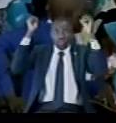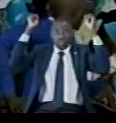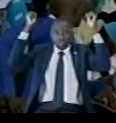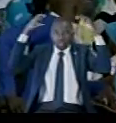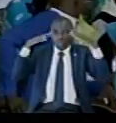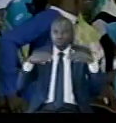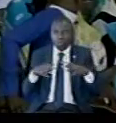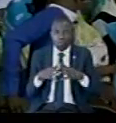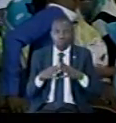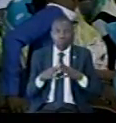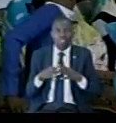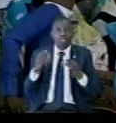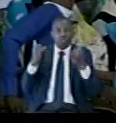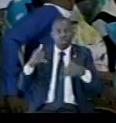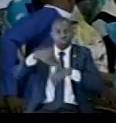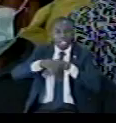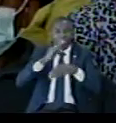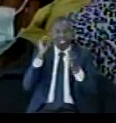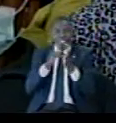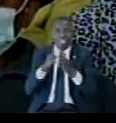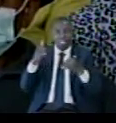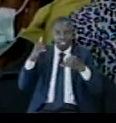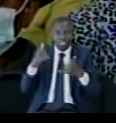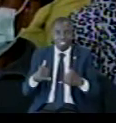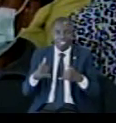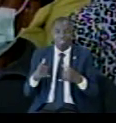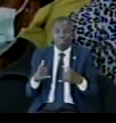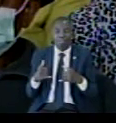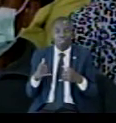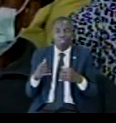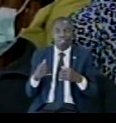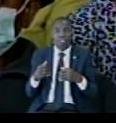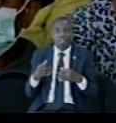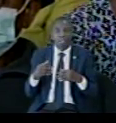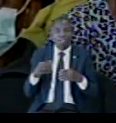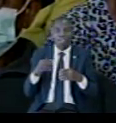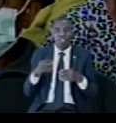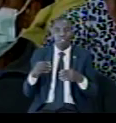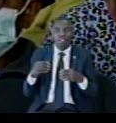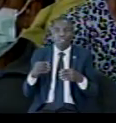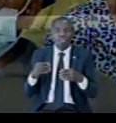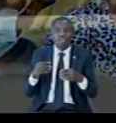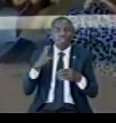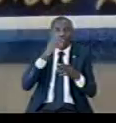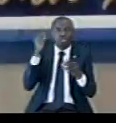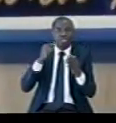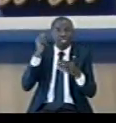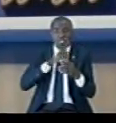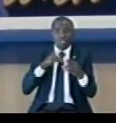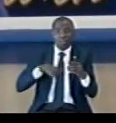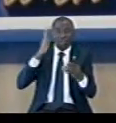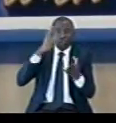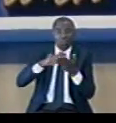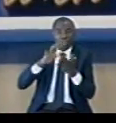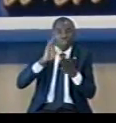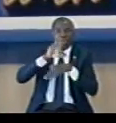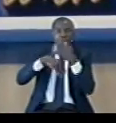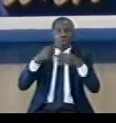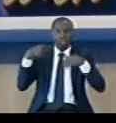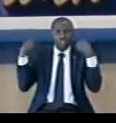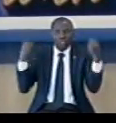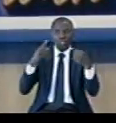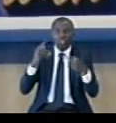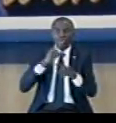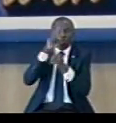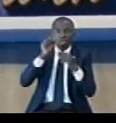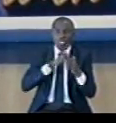Tonight is that night when the Lord will take all your transgression, when the Lord will